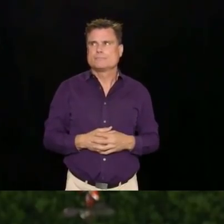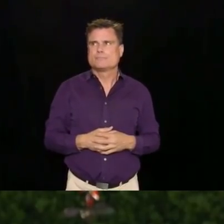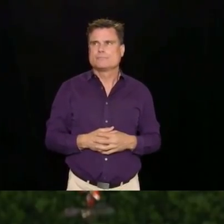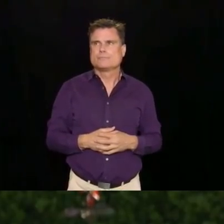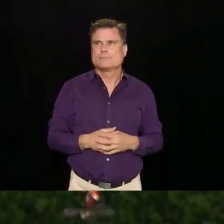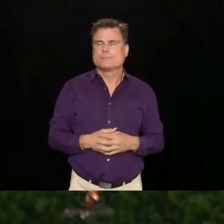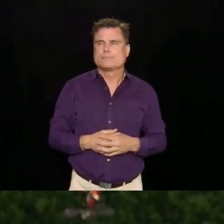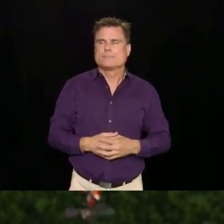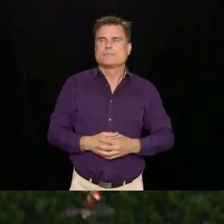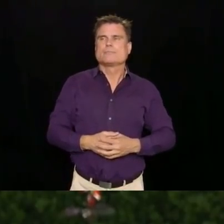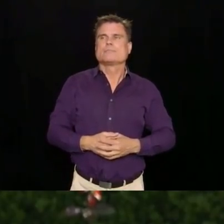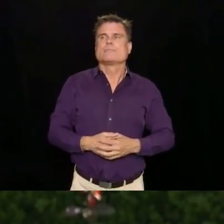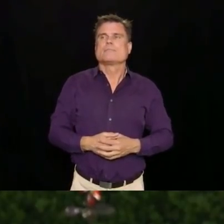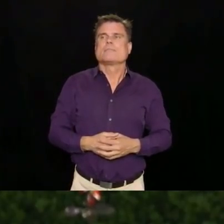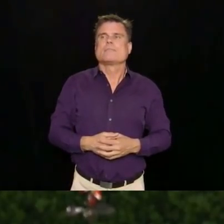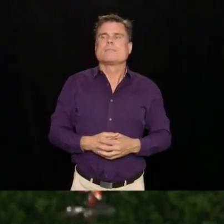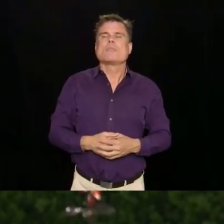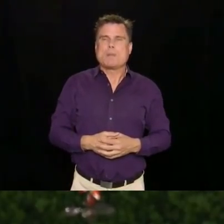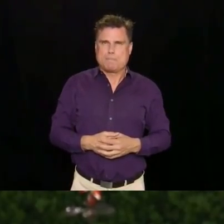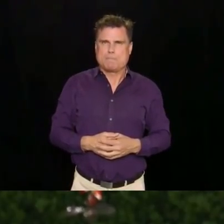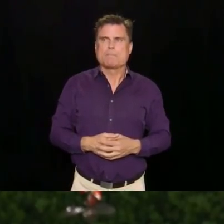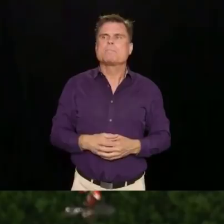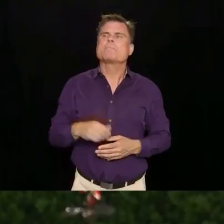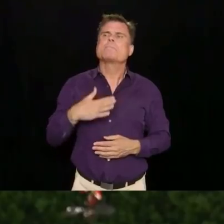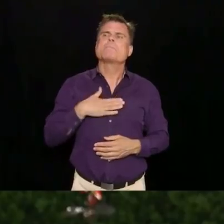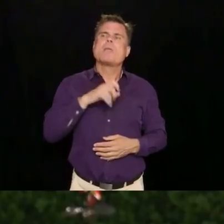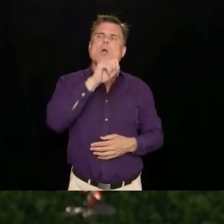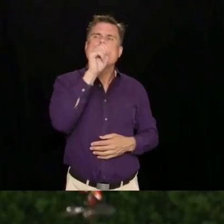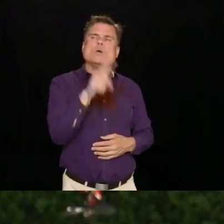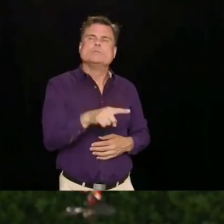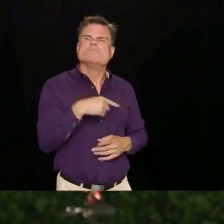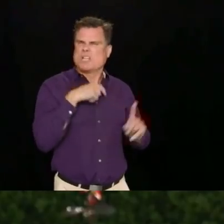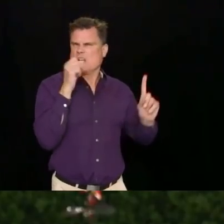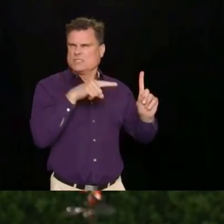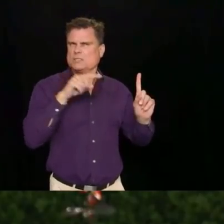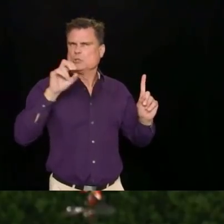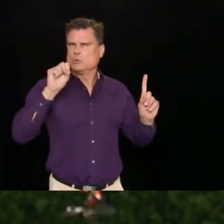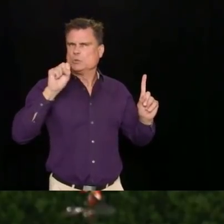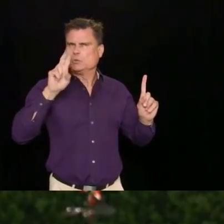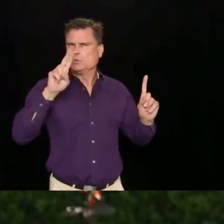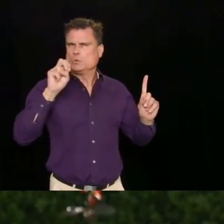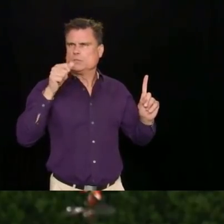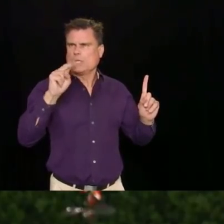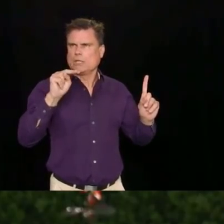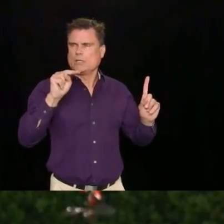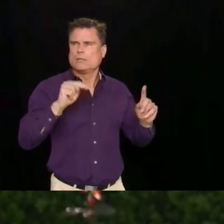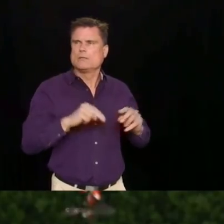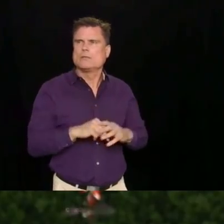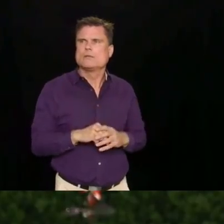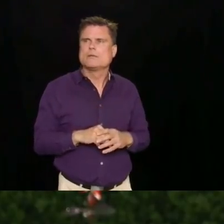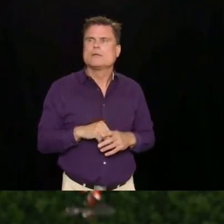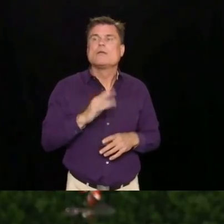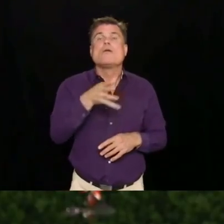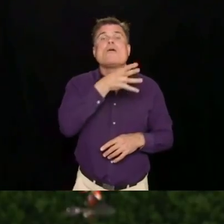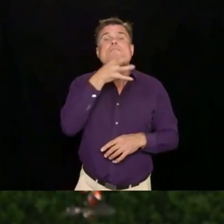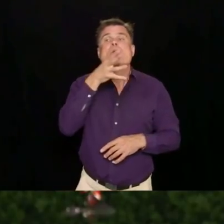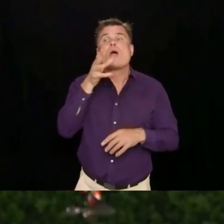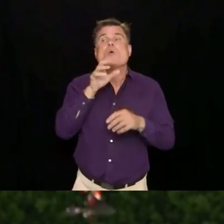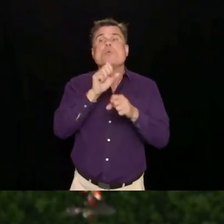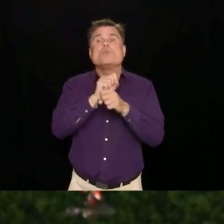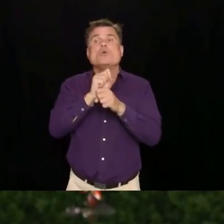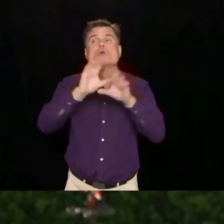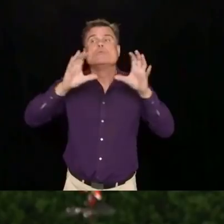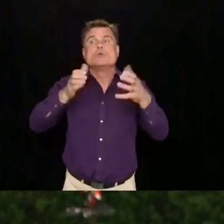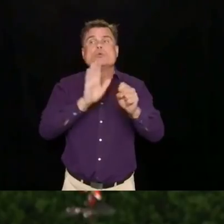there. This question is also for Susan Brown. A farm workers advocacy group says there's been a positive